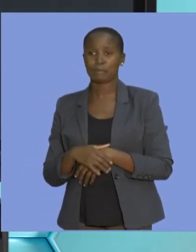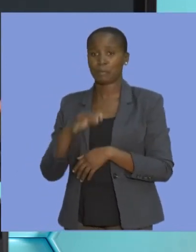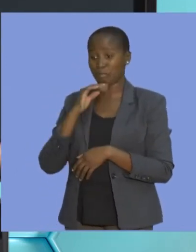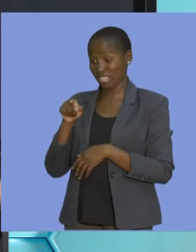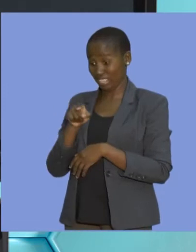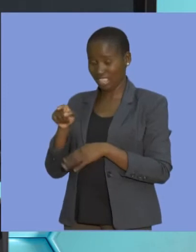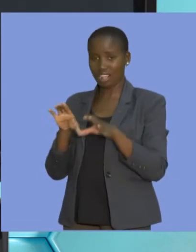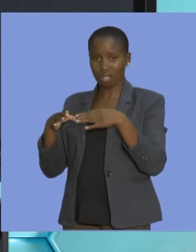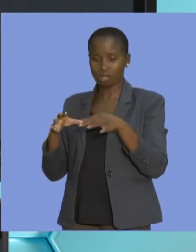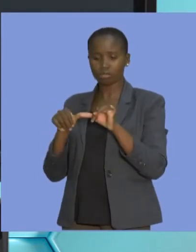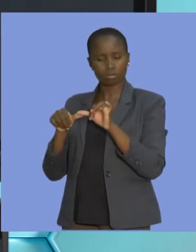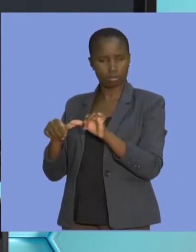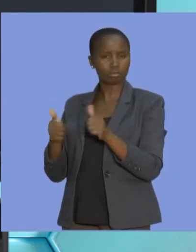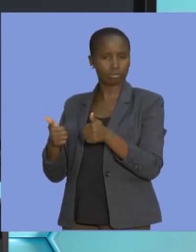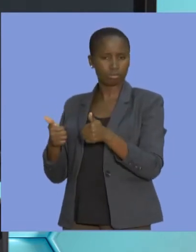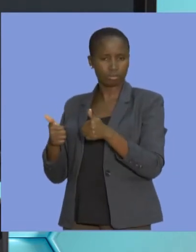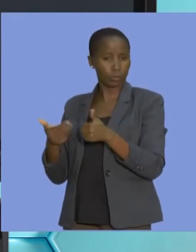Consistency in the data.